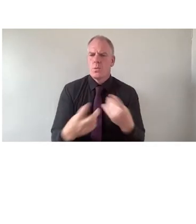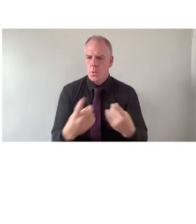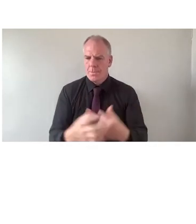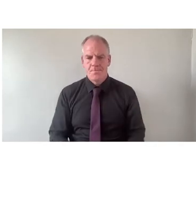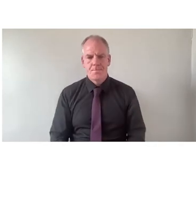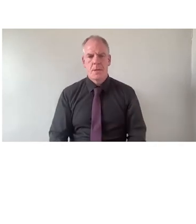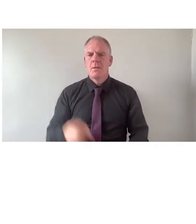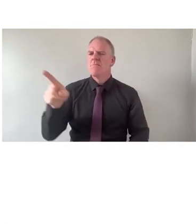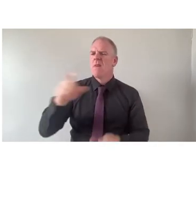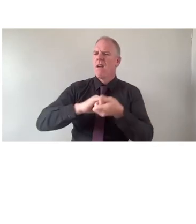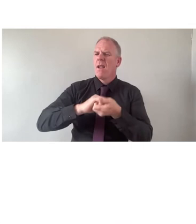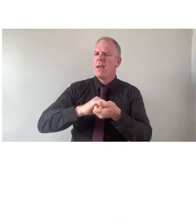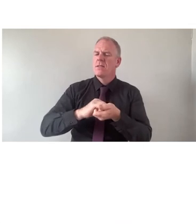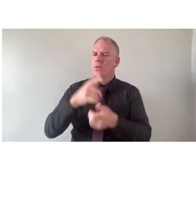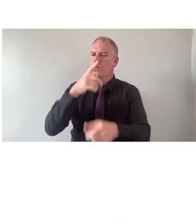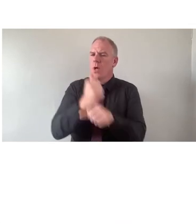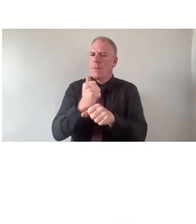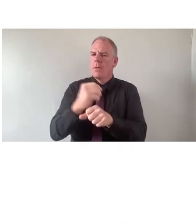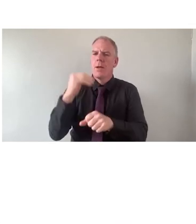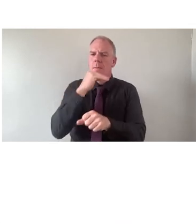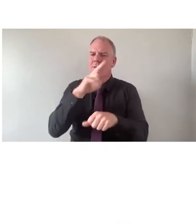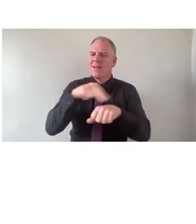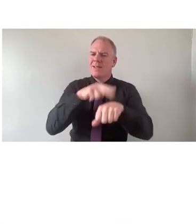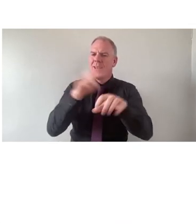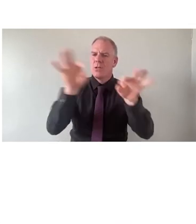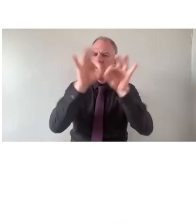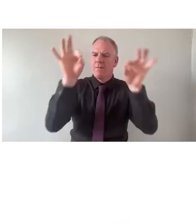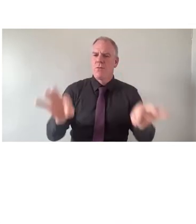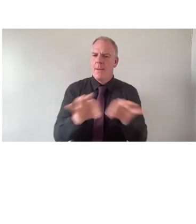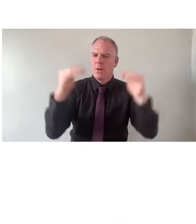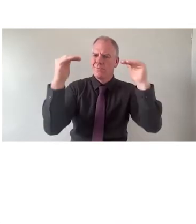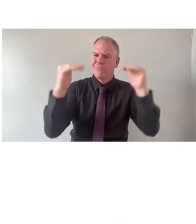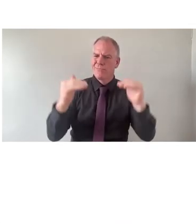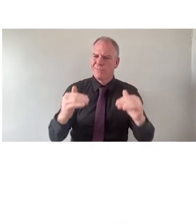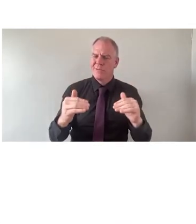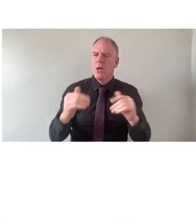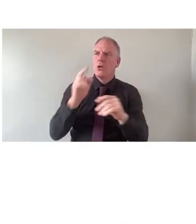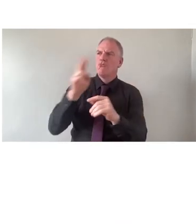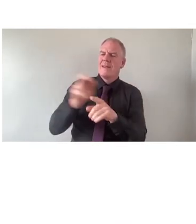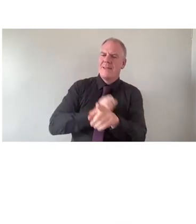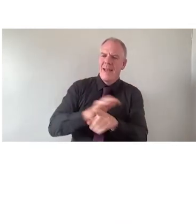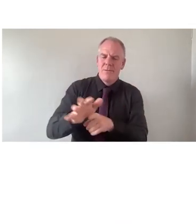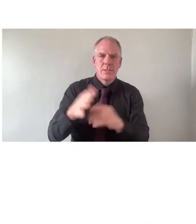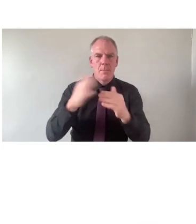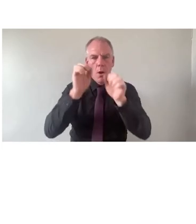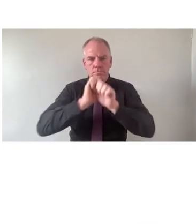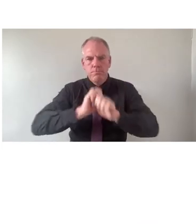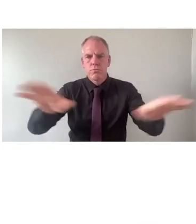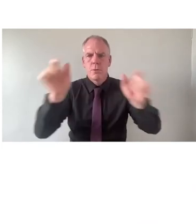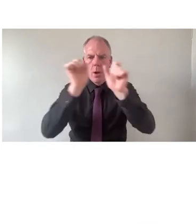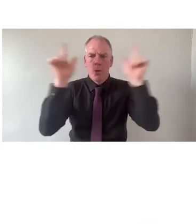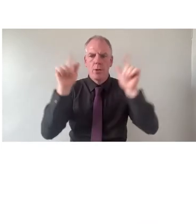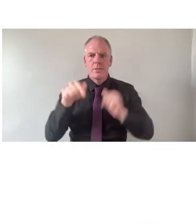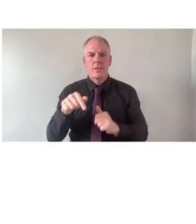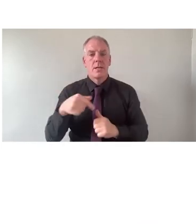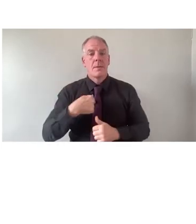my colleagues mentioned a lot about the important national framework conditions that set the right incentives and raise awareness. I'm coming from a place called